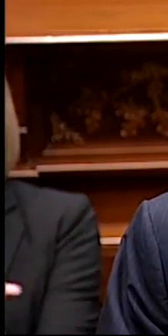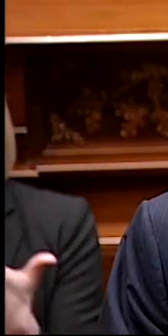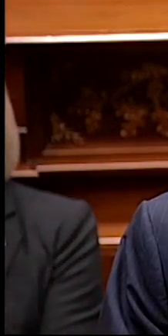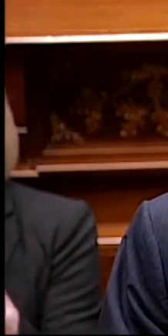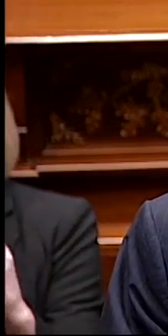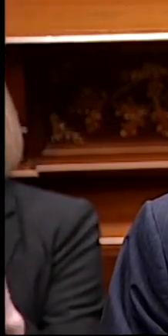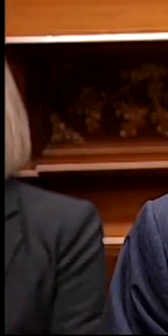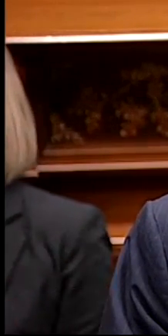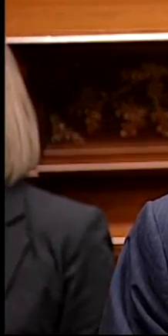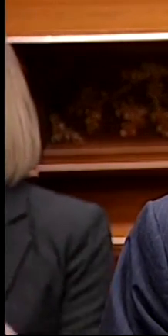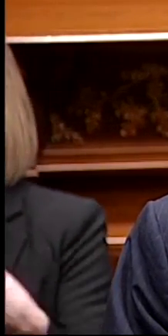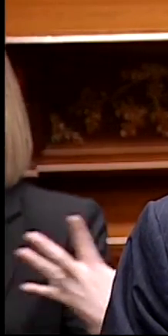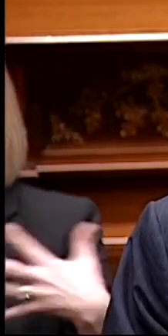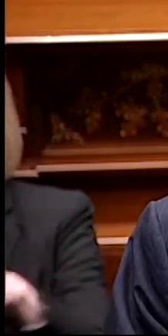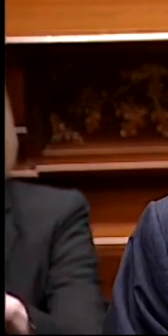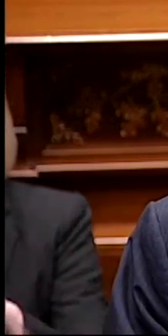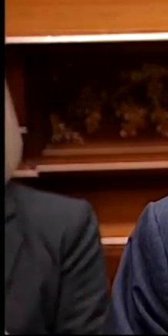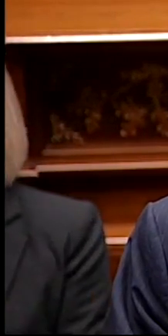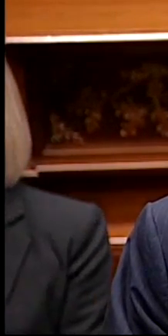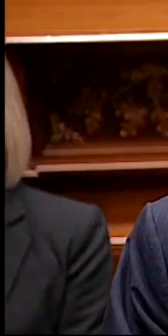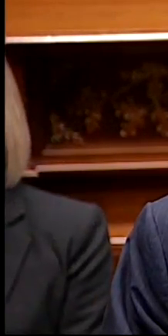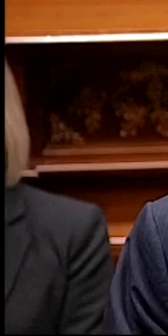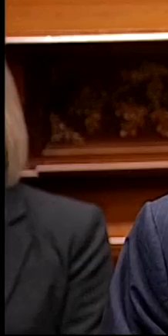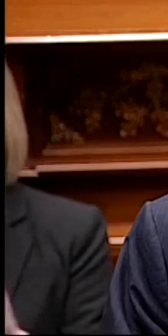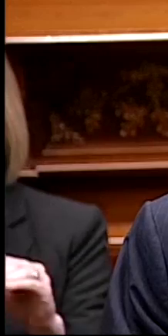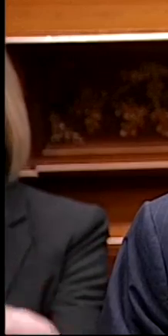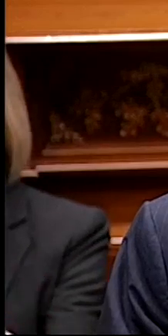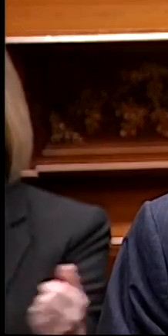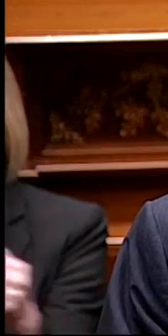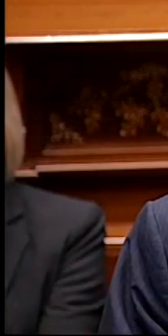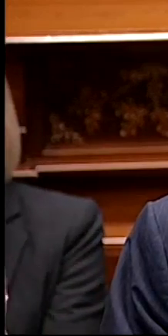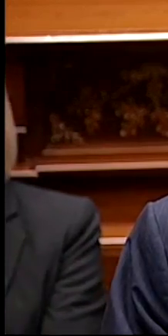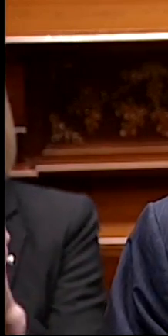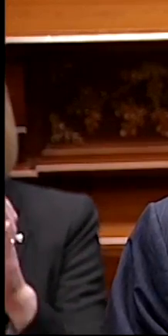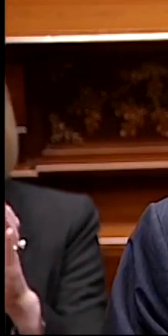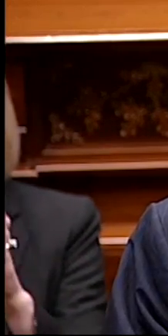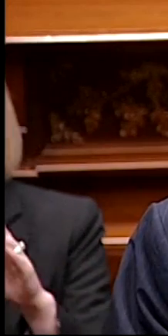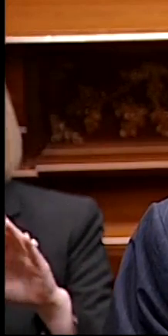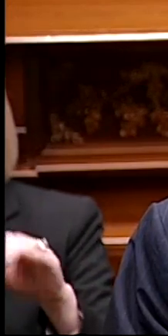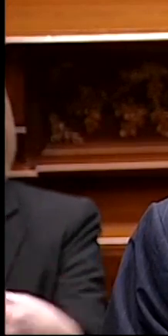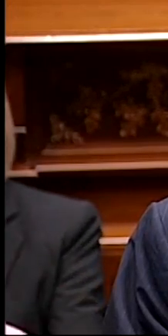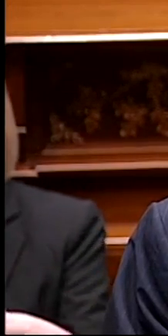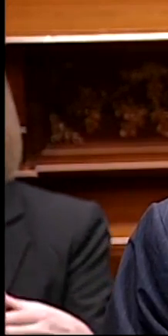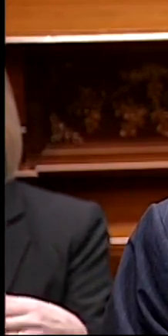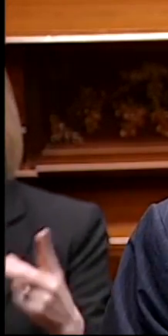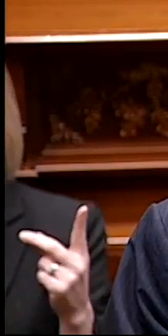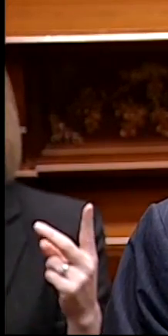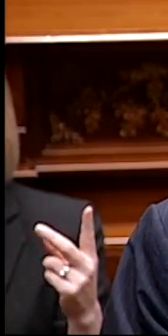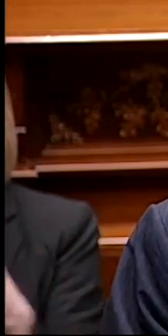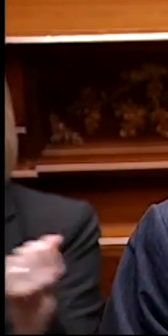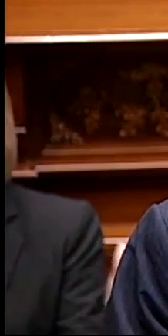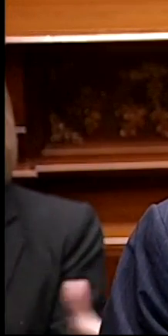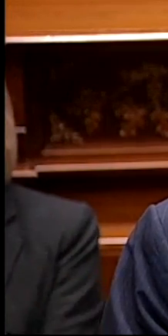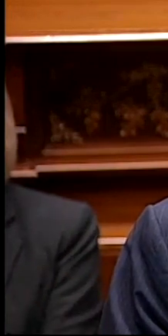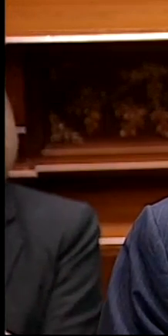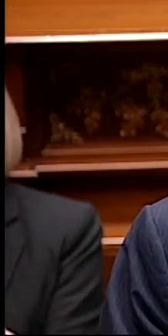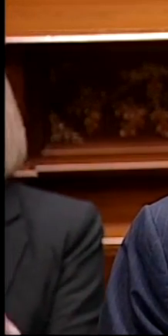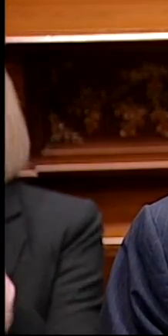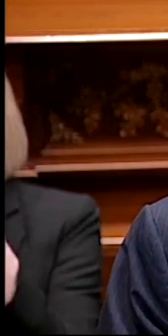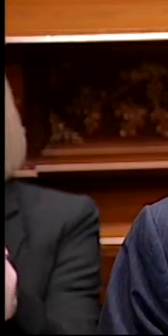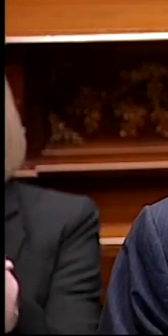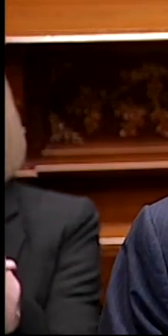the need to merge the Comptroller's Office with the Treasurer's Office. Doing so would save